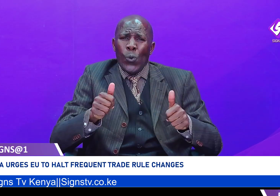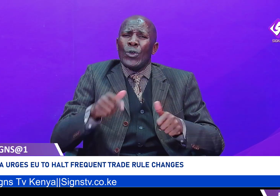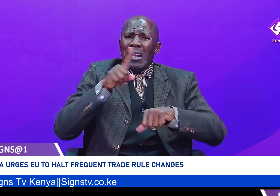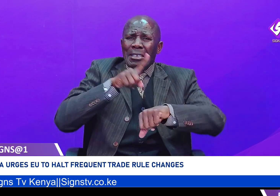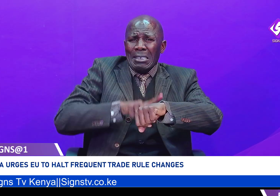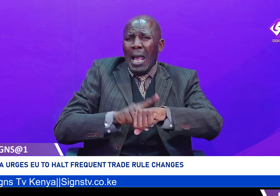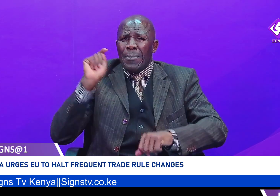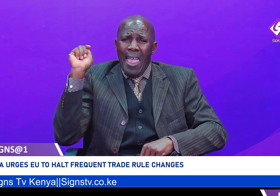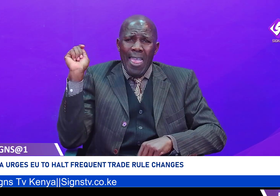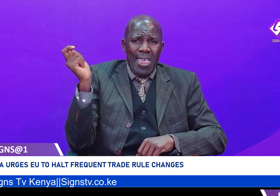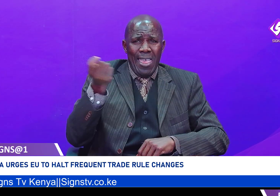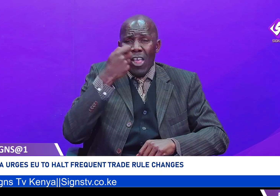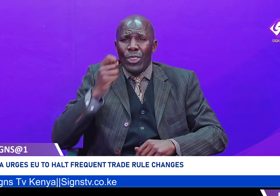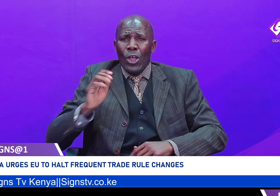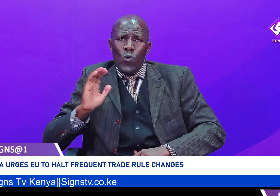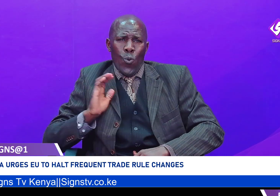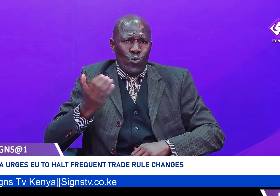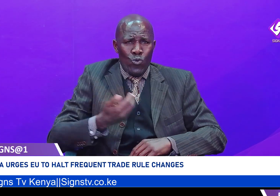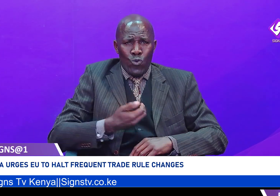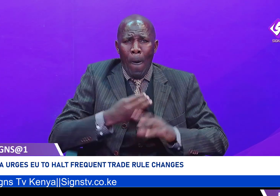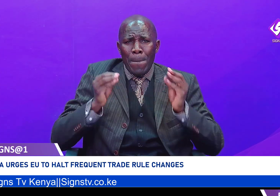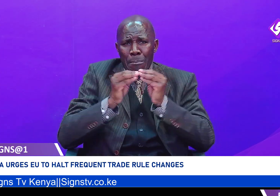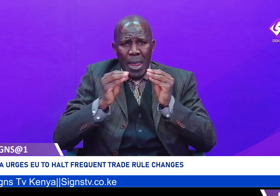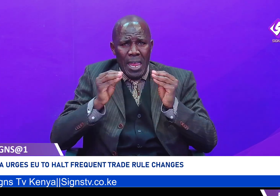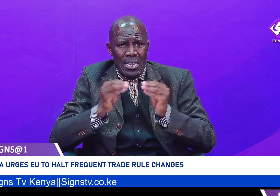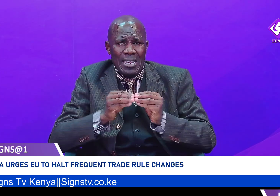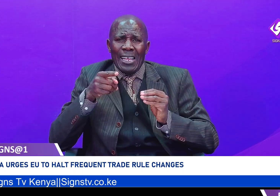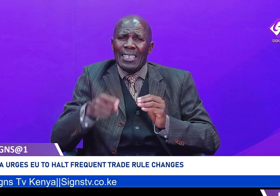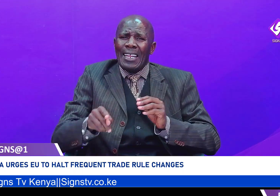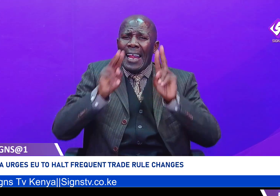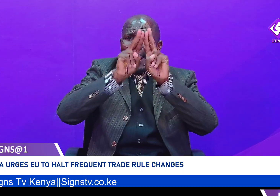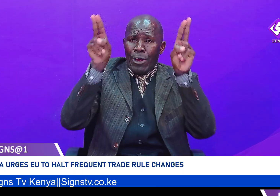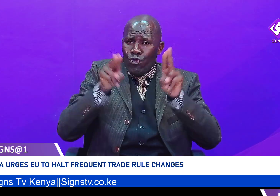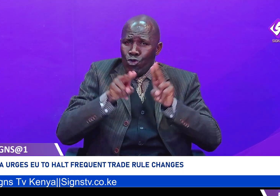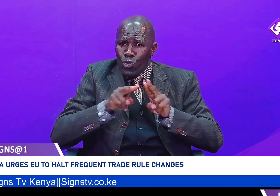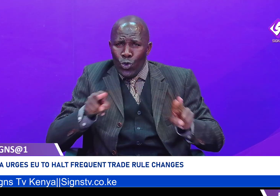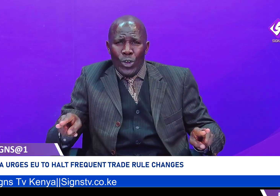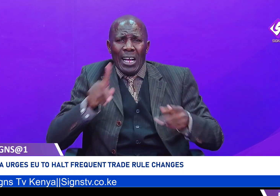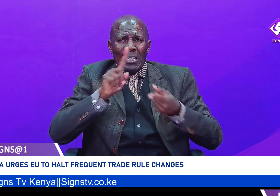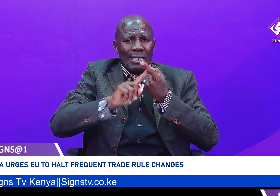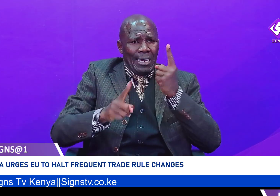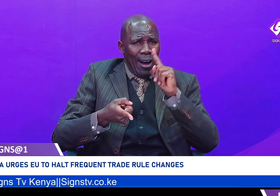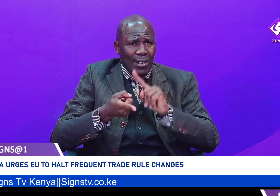Kagwe noted that while Kenya is committed to meeting international standards,